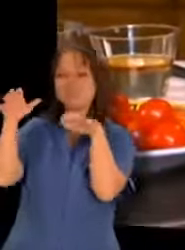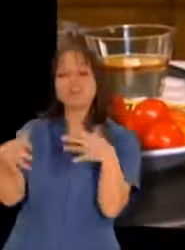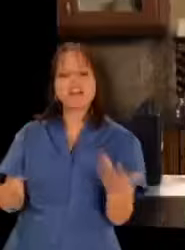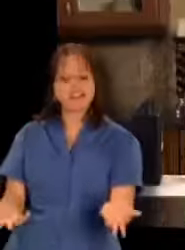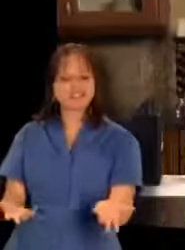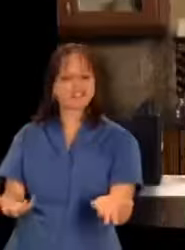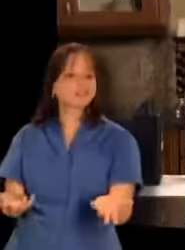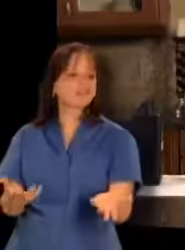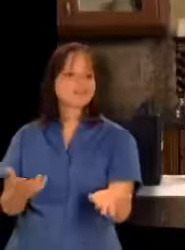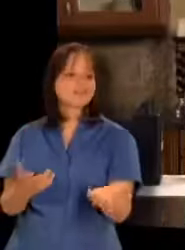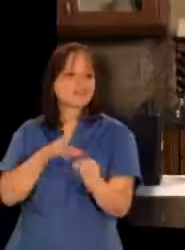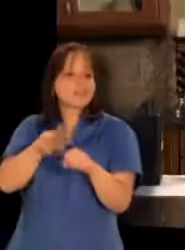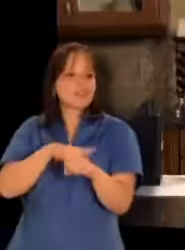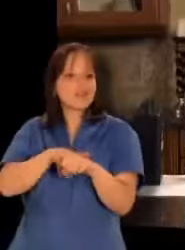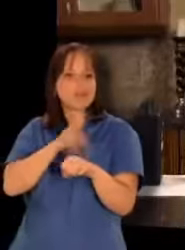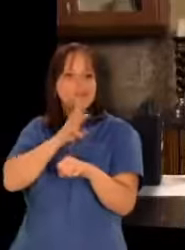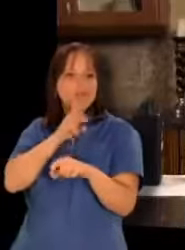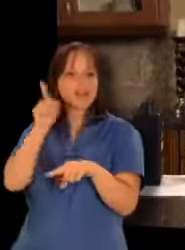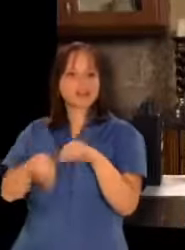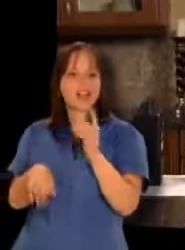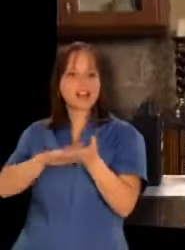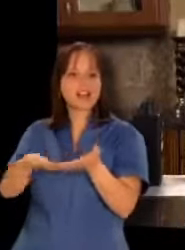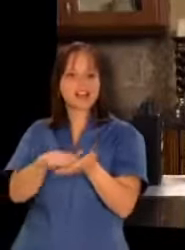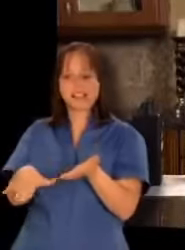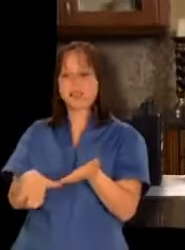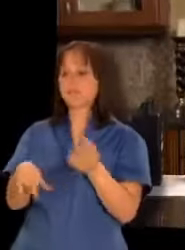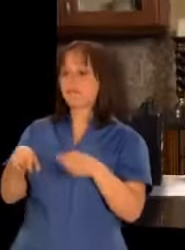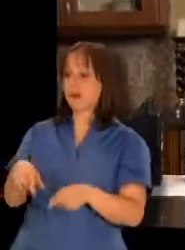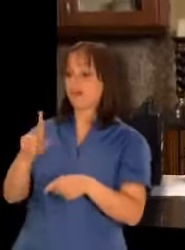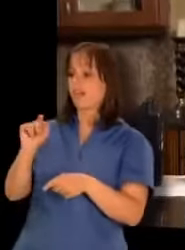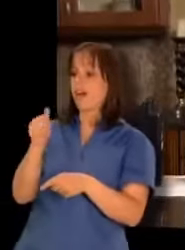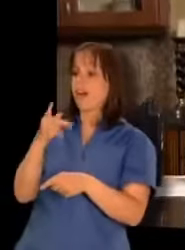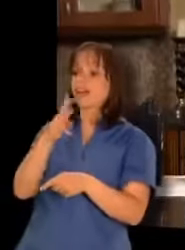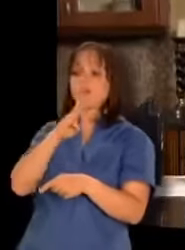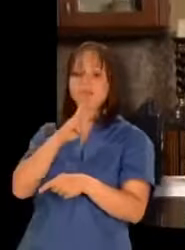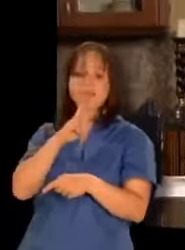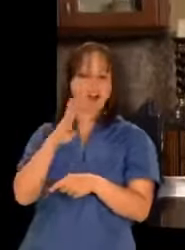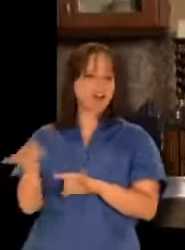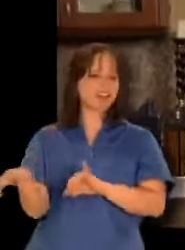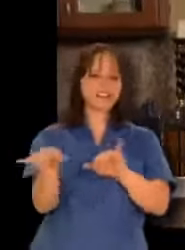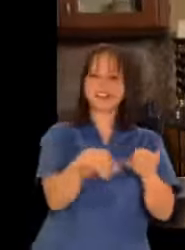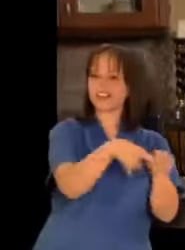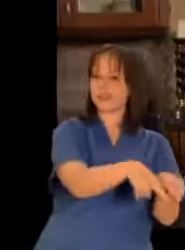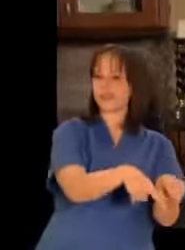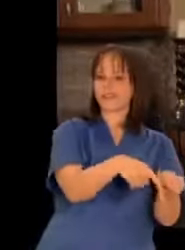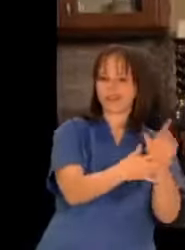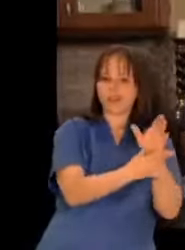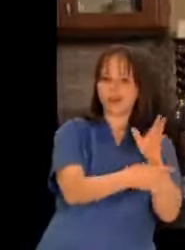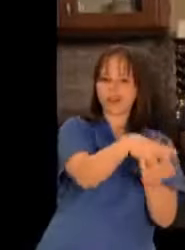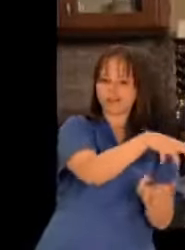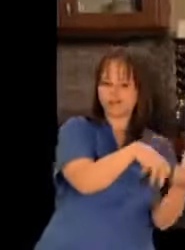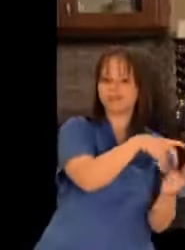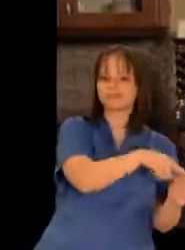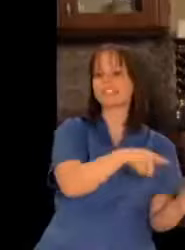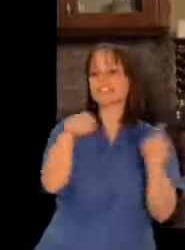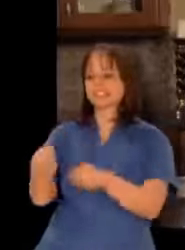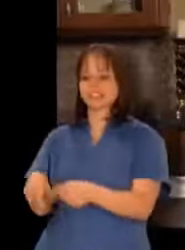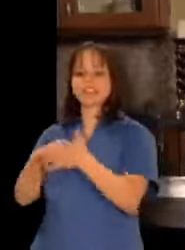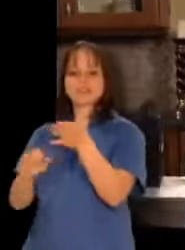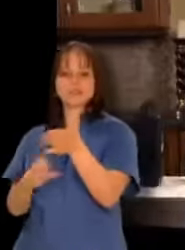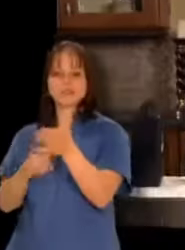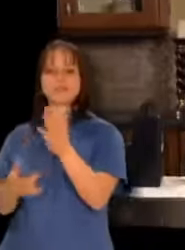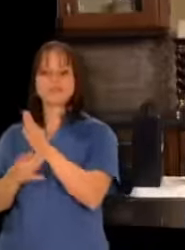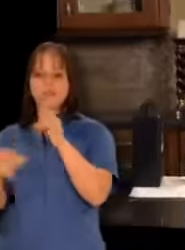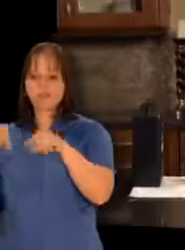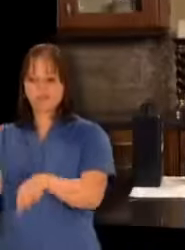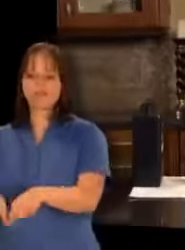ability to take those off, but Kangen water has the ability to take them off, just like it broke down the oil over here. So let's go ahead and